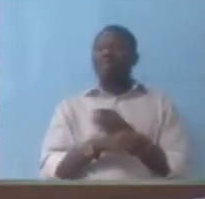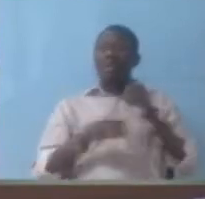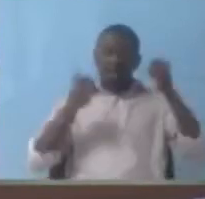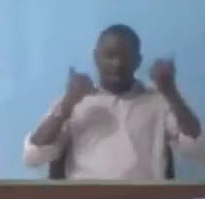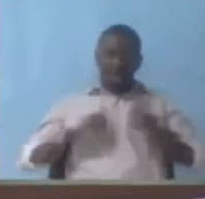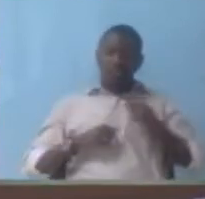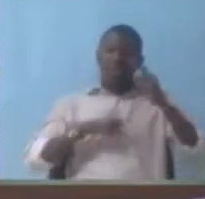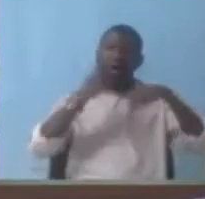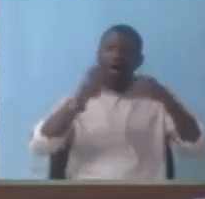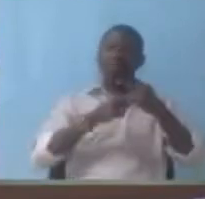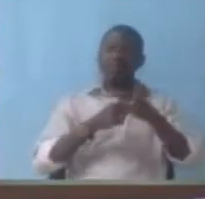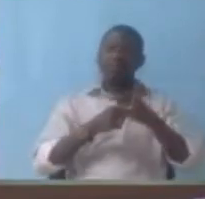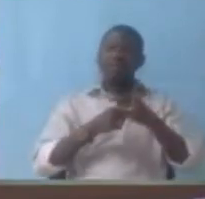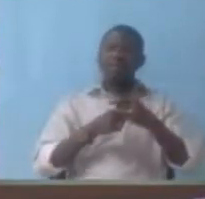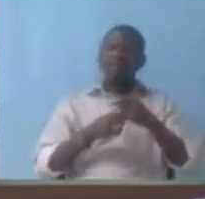1997